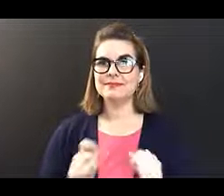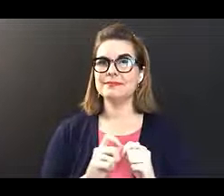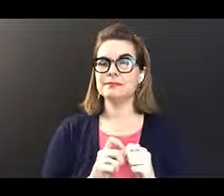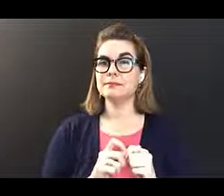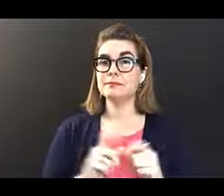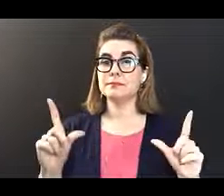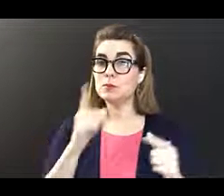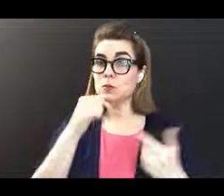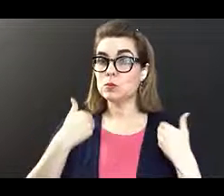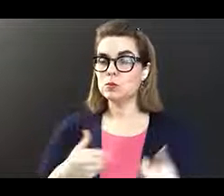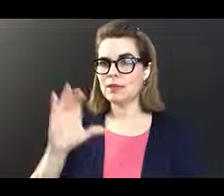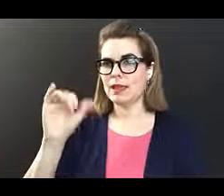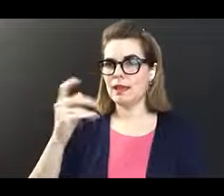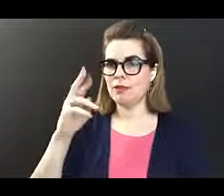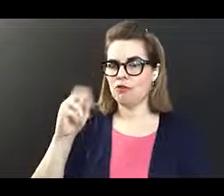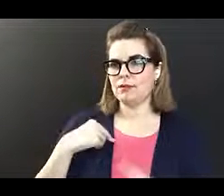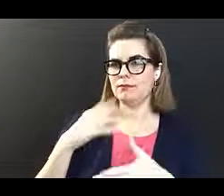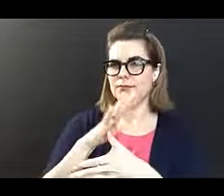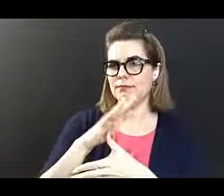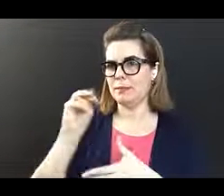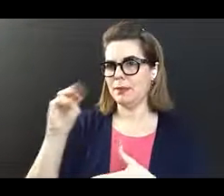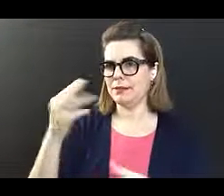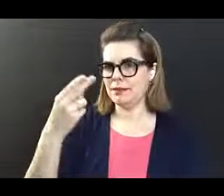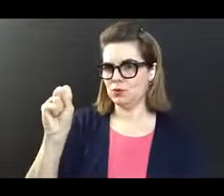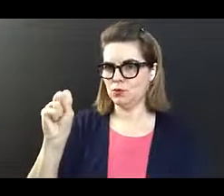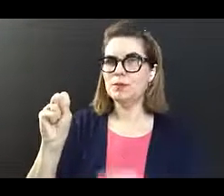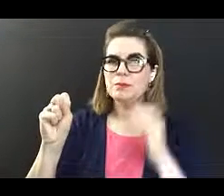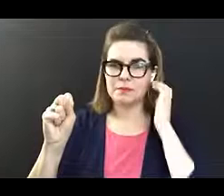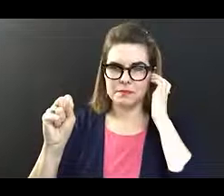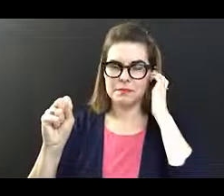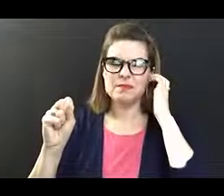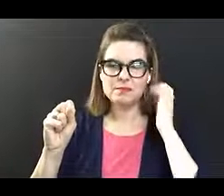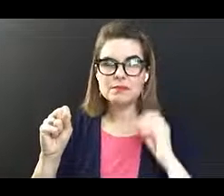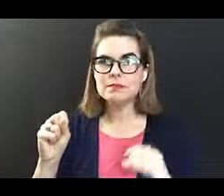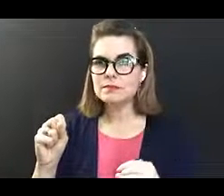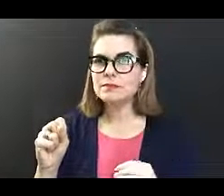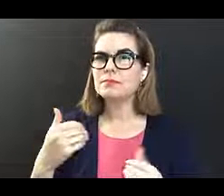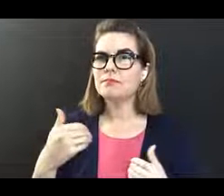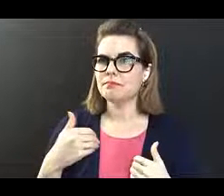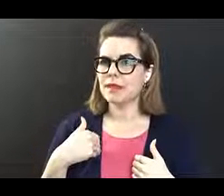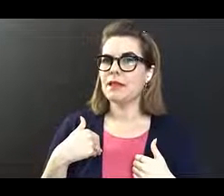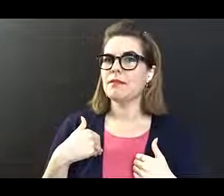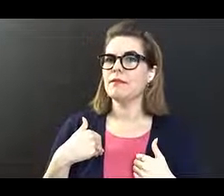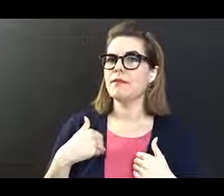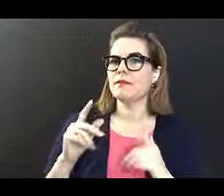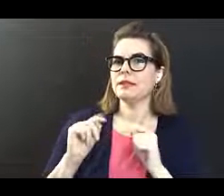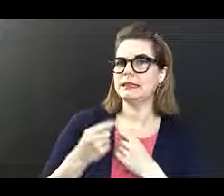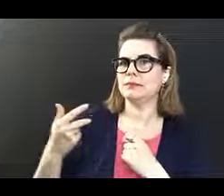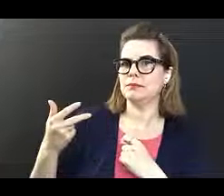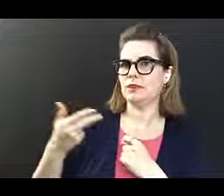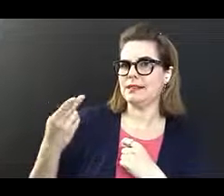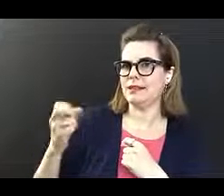So I'm Catherine, I'm a senior at Mira Mesa High School, and we have some of our leadership team here with us today. Hannah, you can